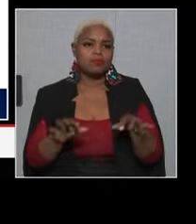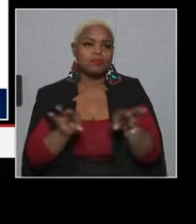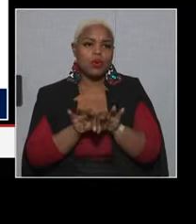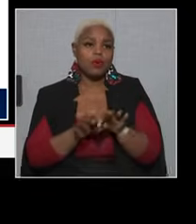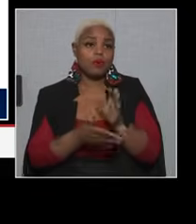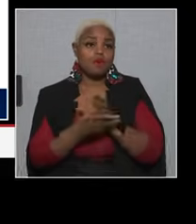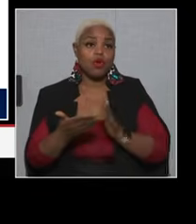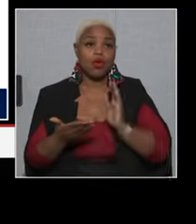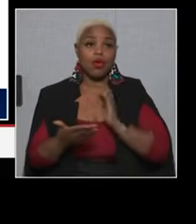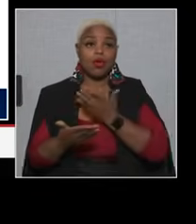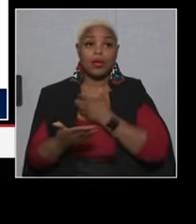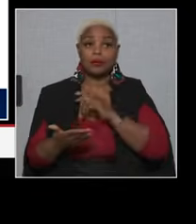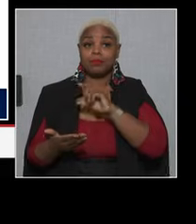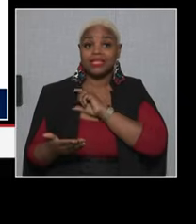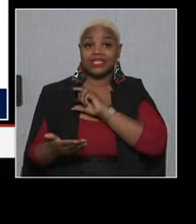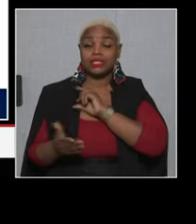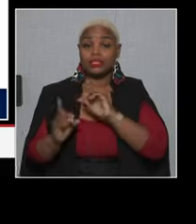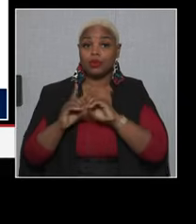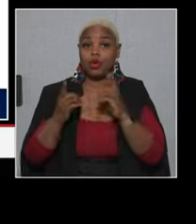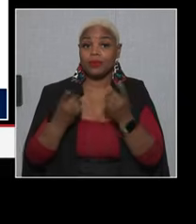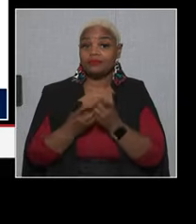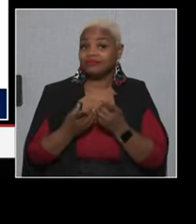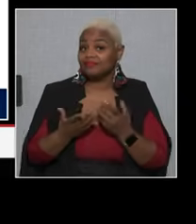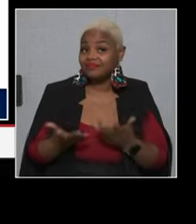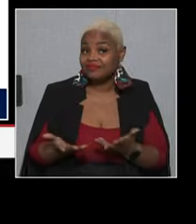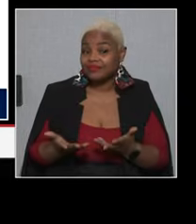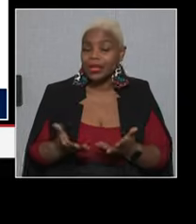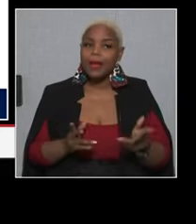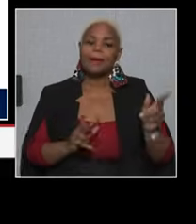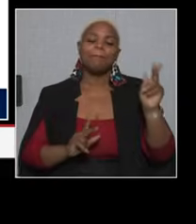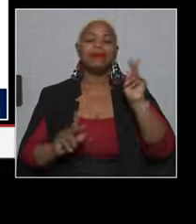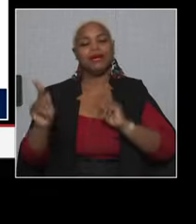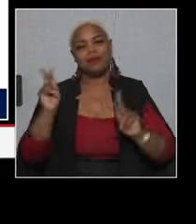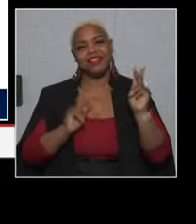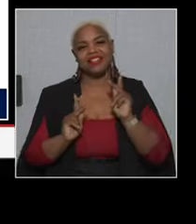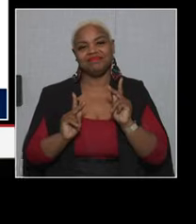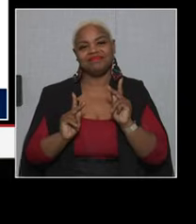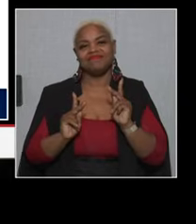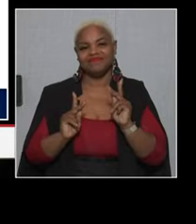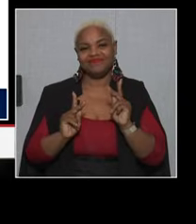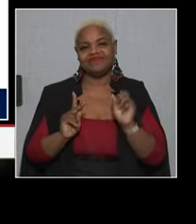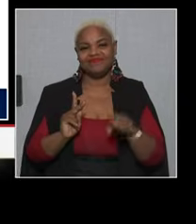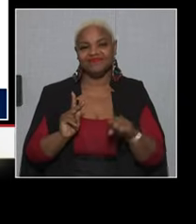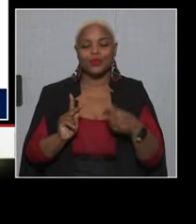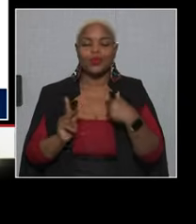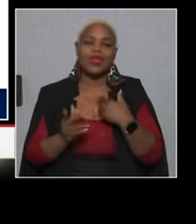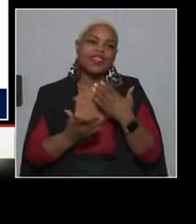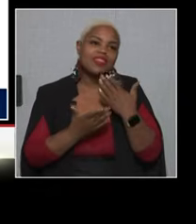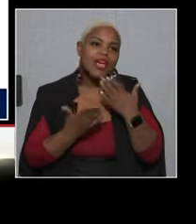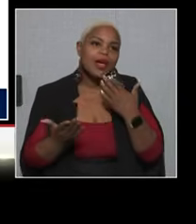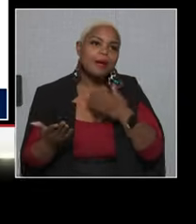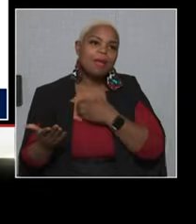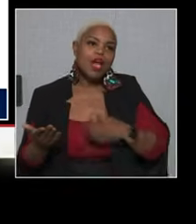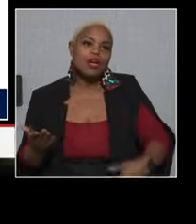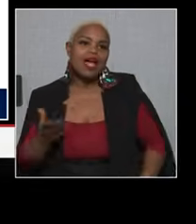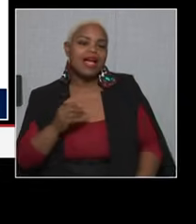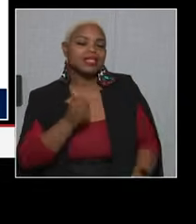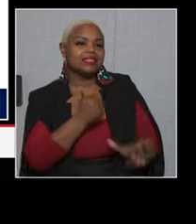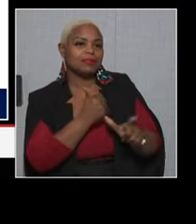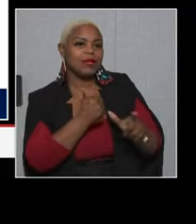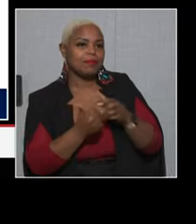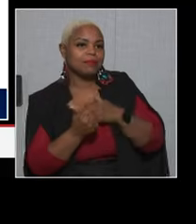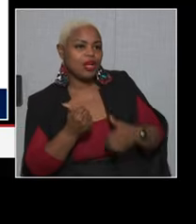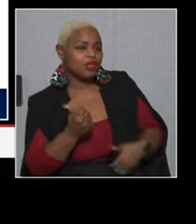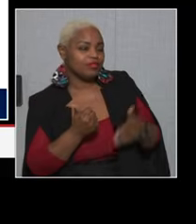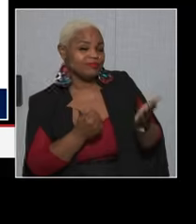our police department is our people. I want to thank Mayor Bowser and Deputy Mayor Pia, who continue to allow